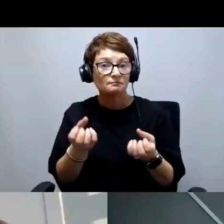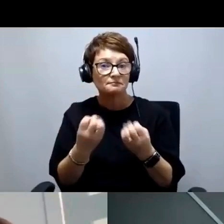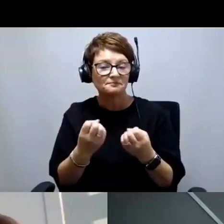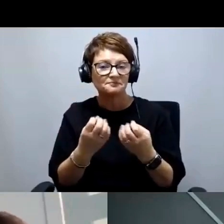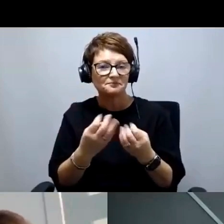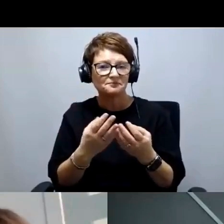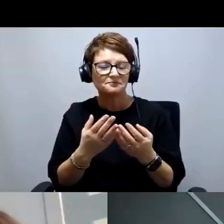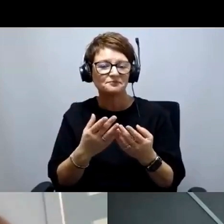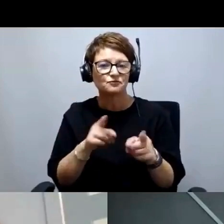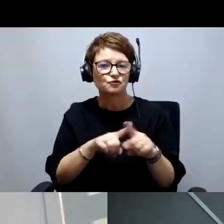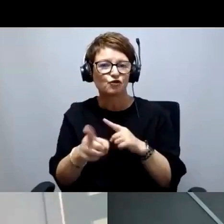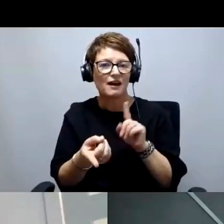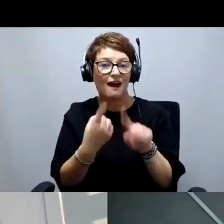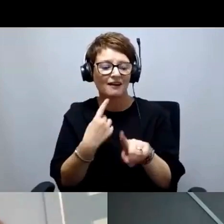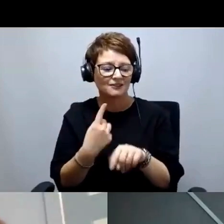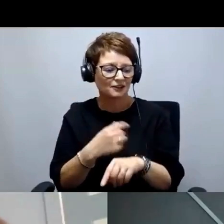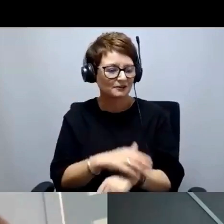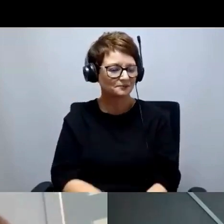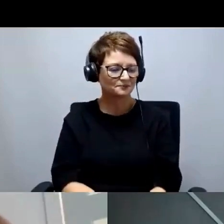with some of that.